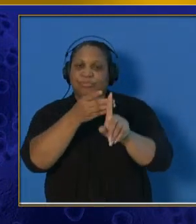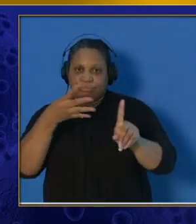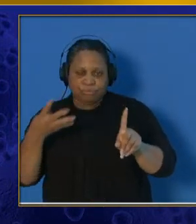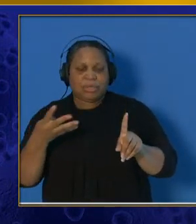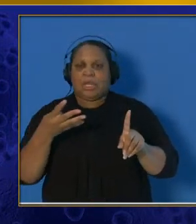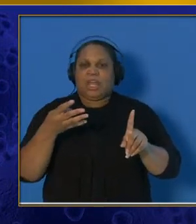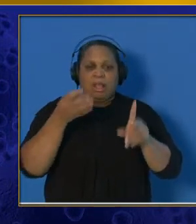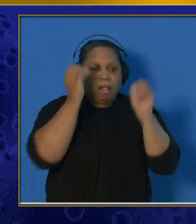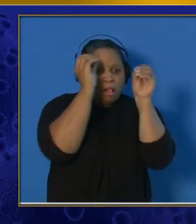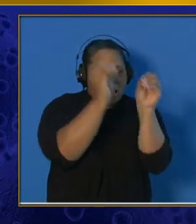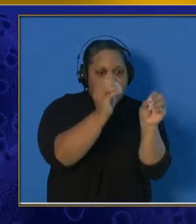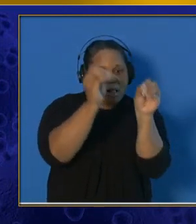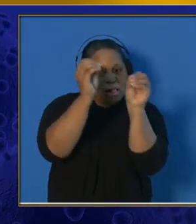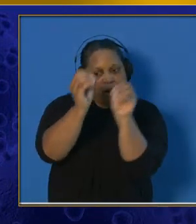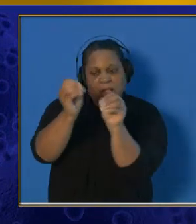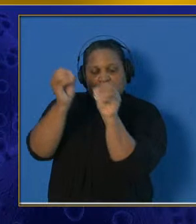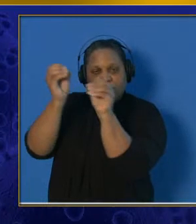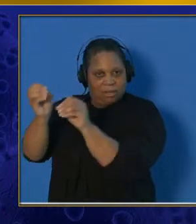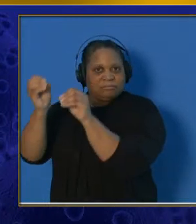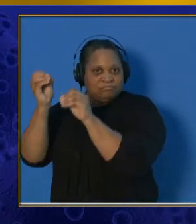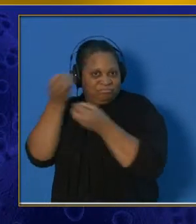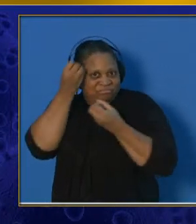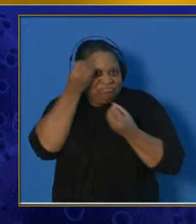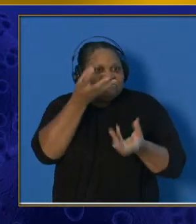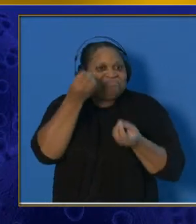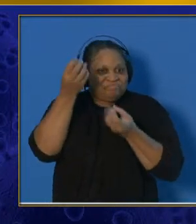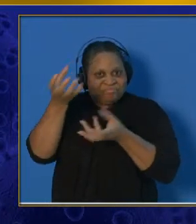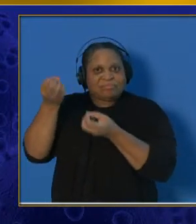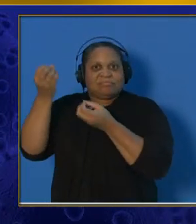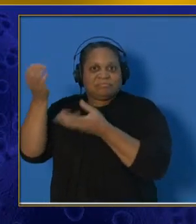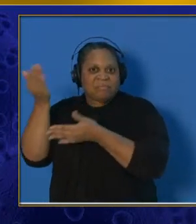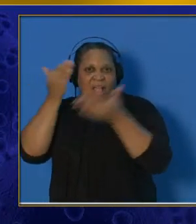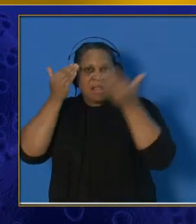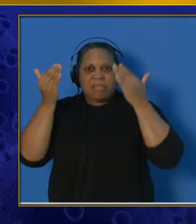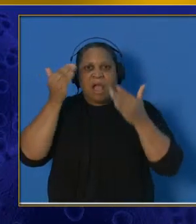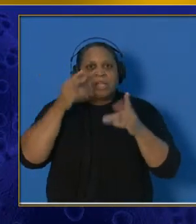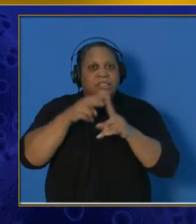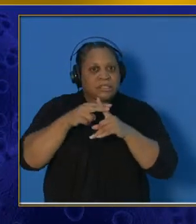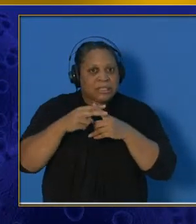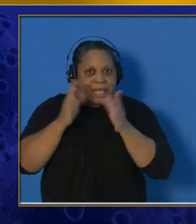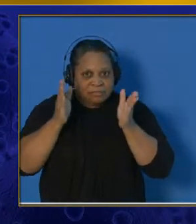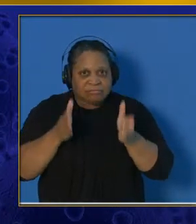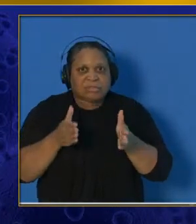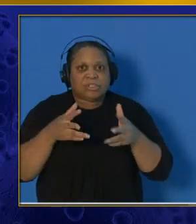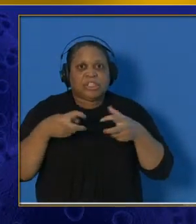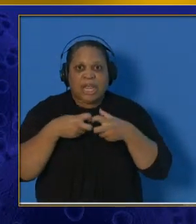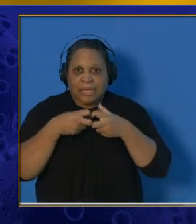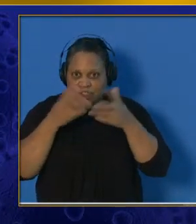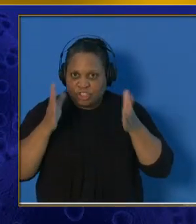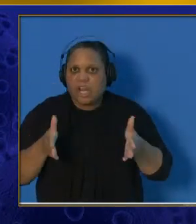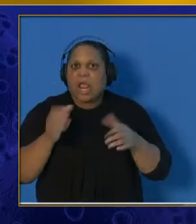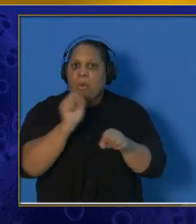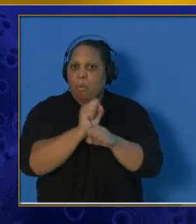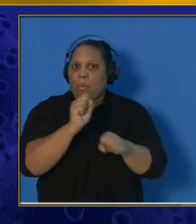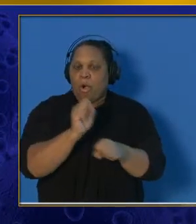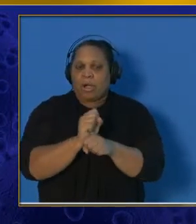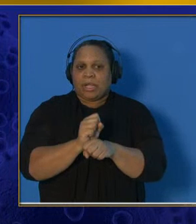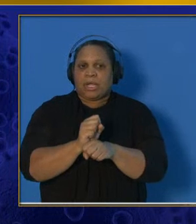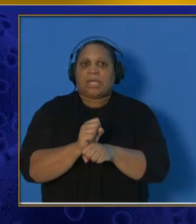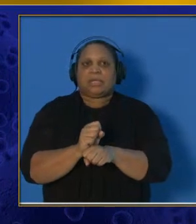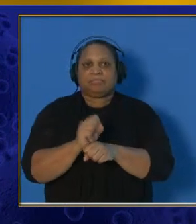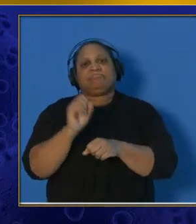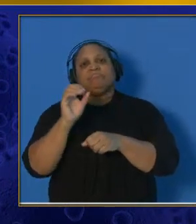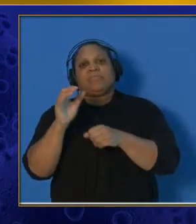he taught, shared his knowledge as an engineer working on local and country-wide